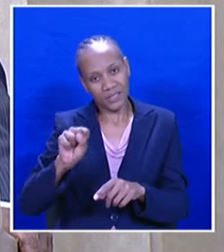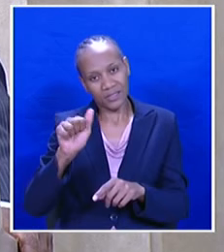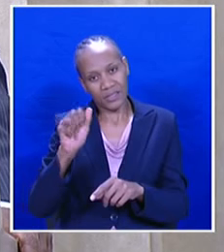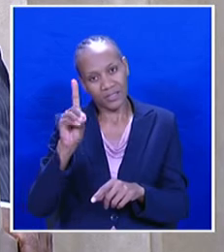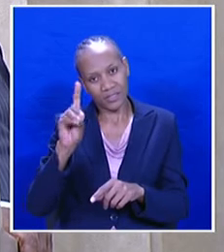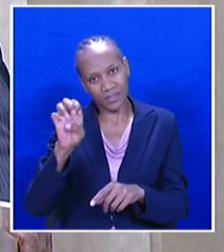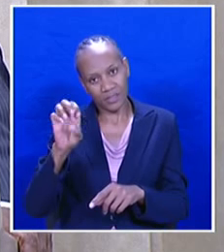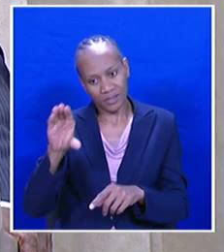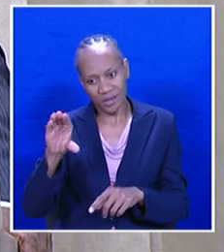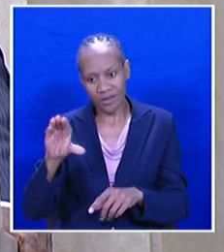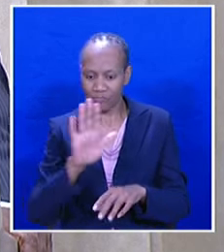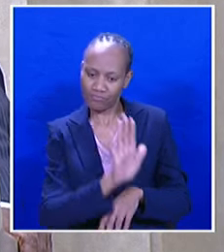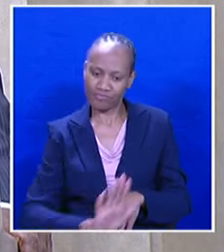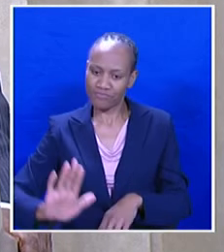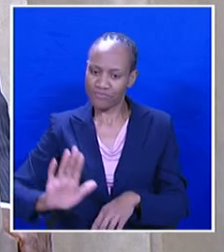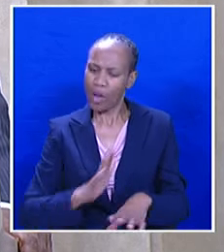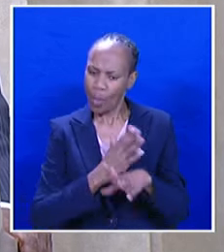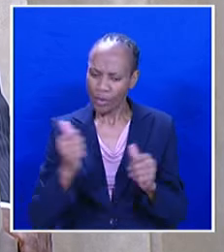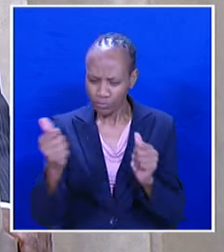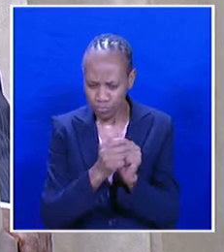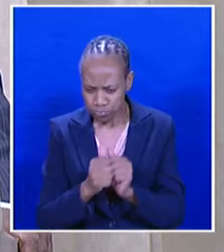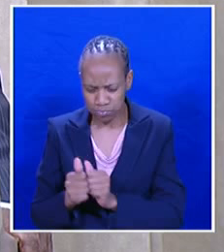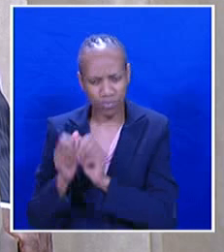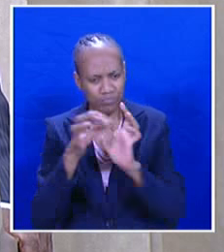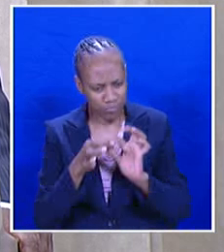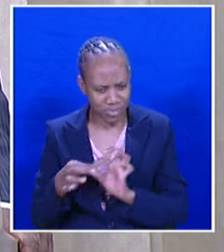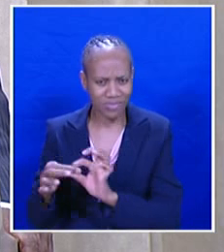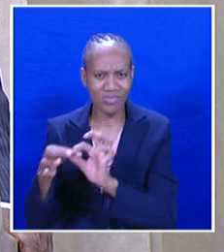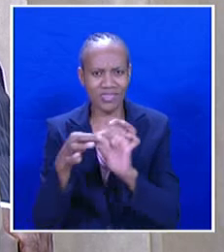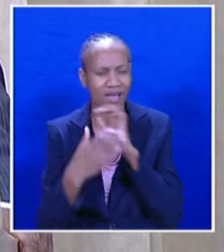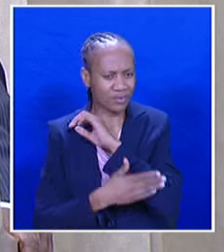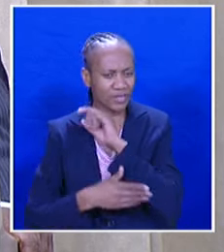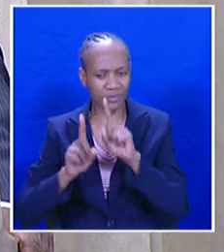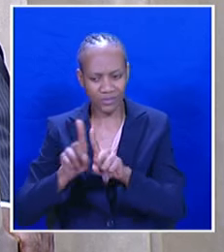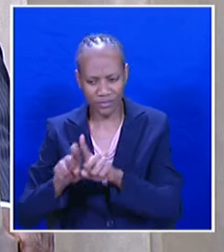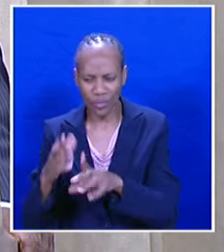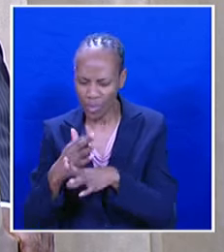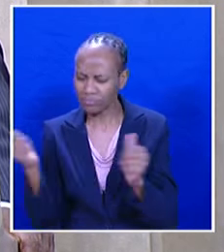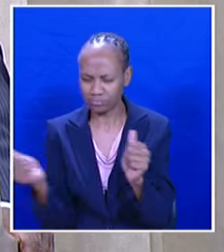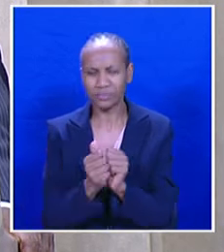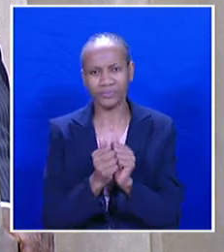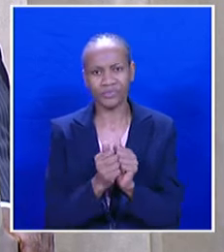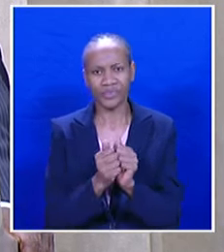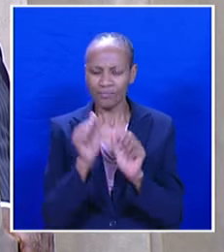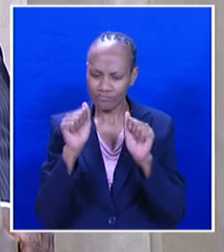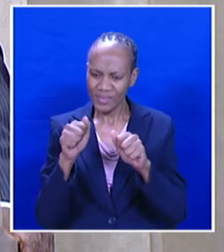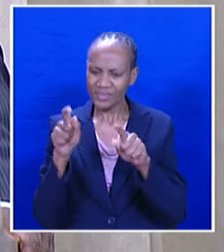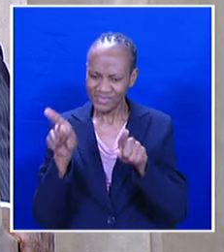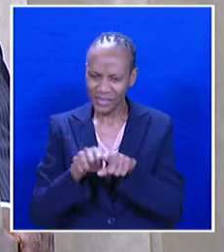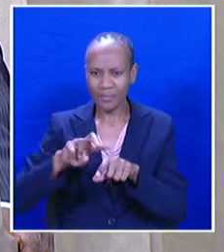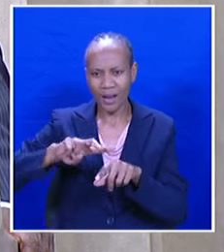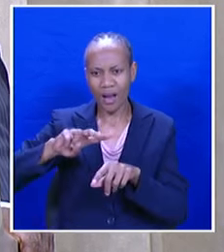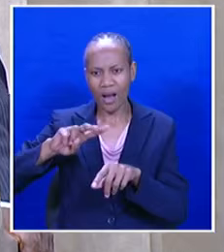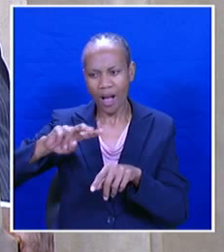we cooperate very closely with a number of countries in SADC, and indeed with the rest of Africa. So